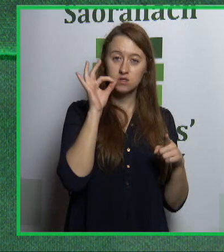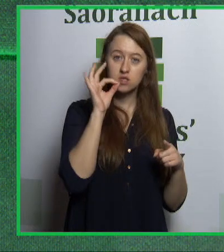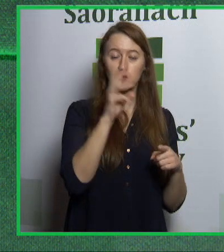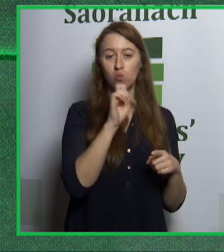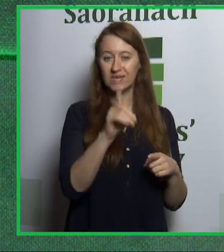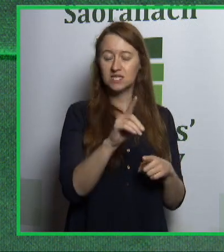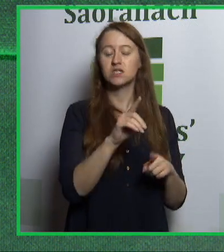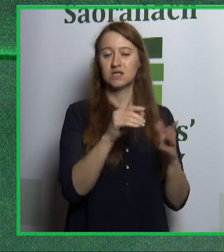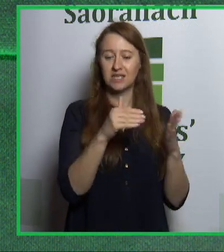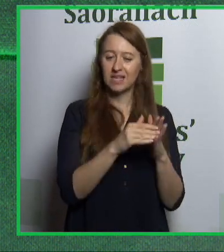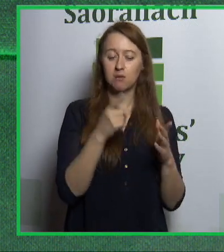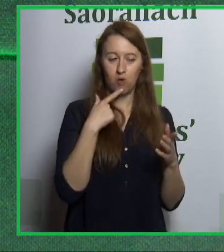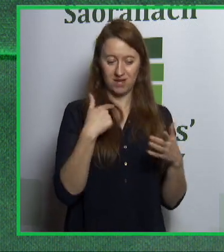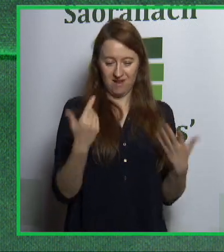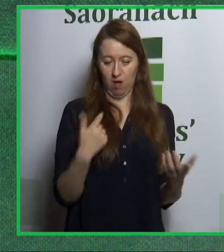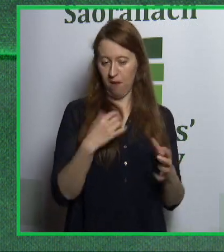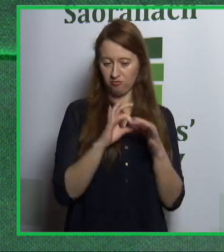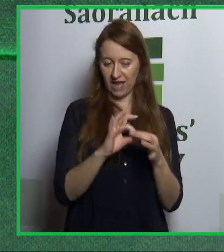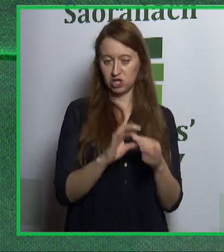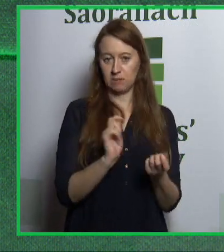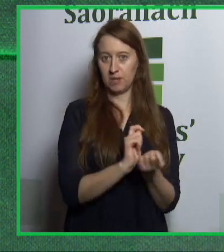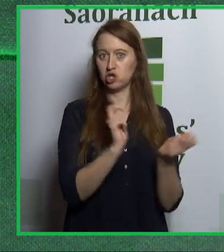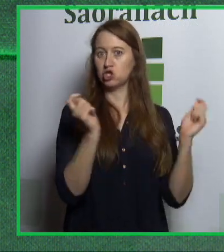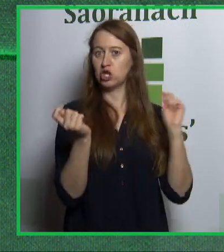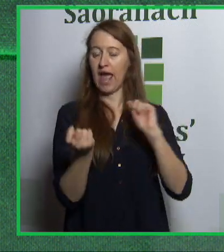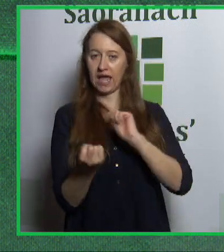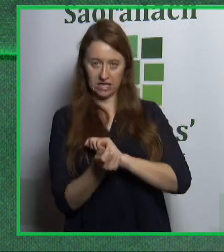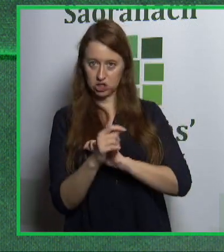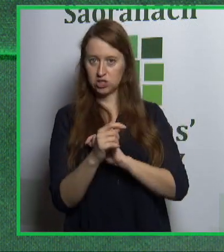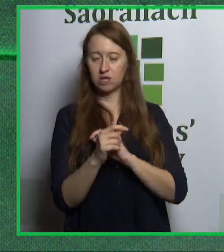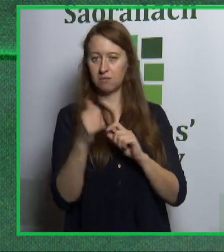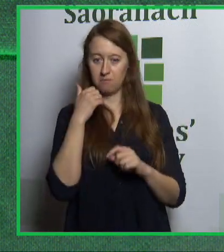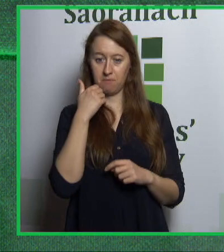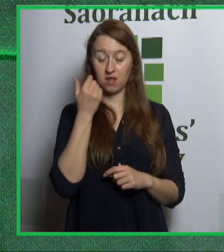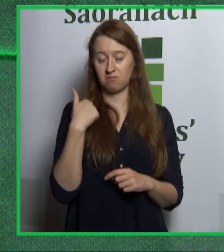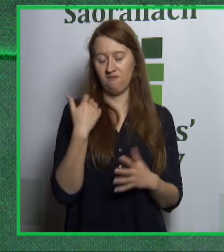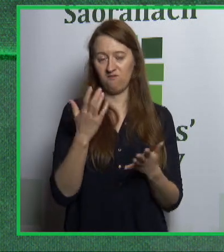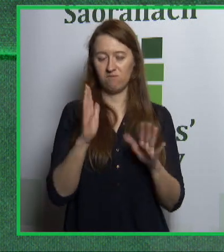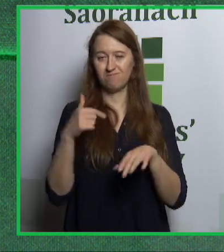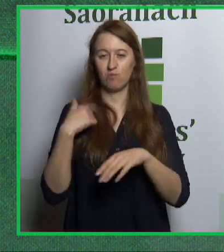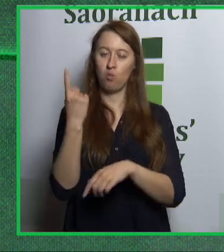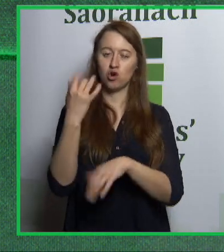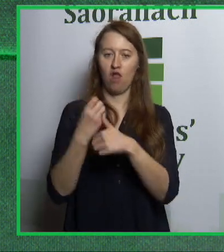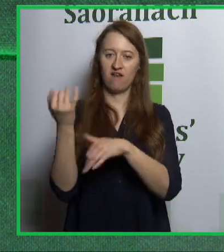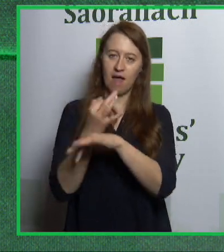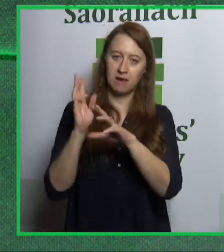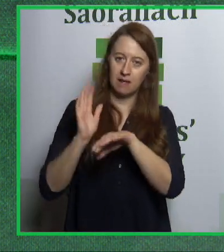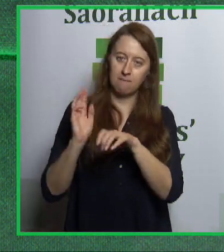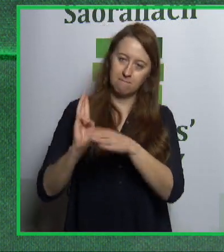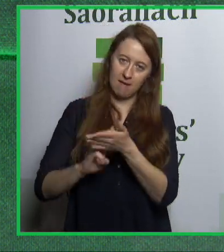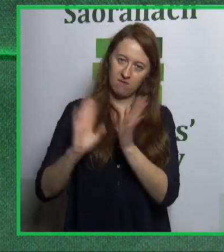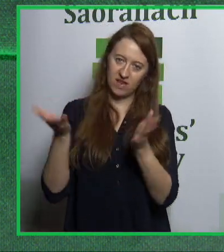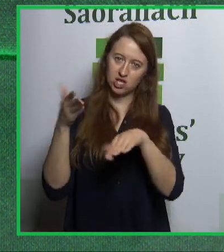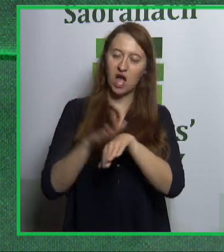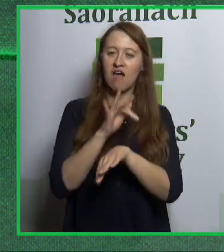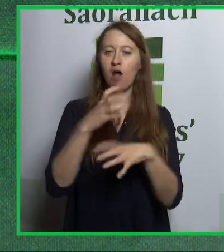has changed ever so slightly, because a member of my family passed away from lung cancer. So I don't smoke cannabis anymore. I don't take it at all. But I